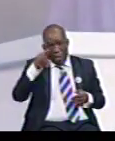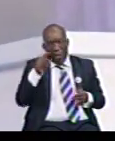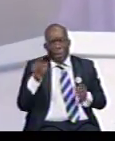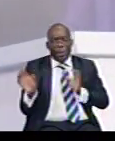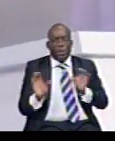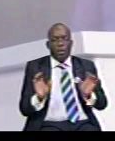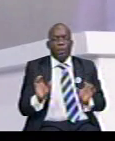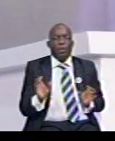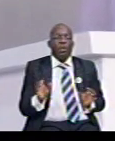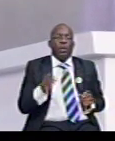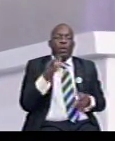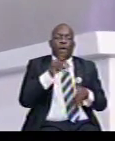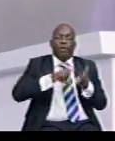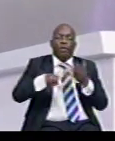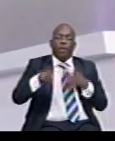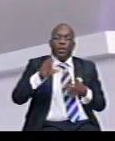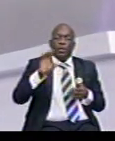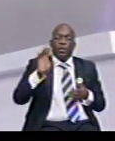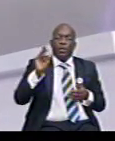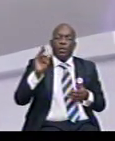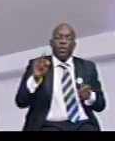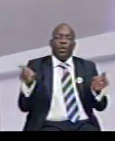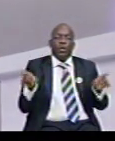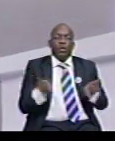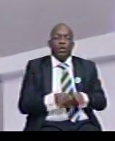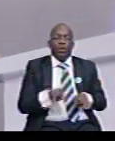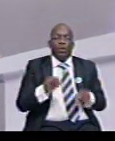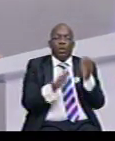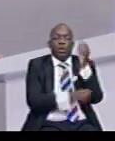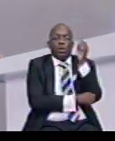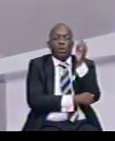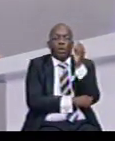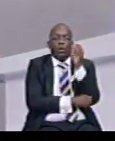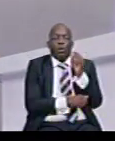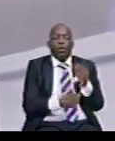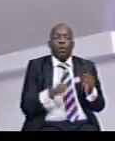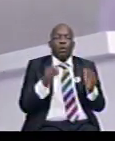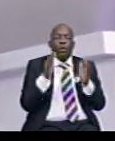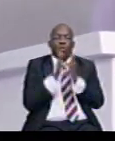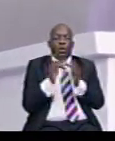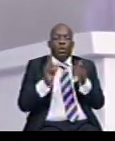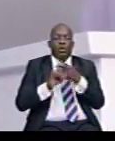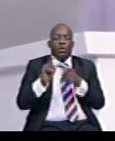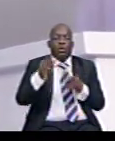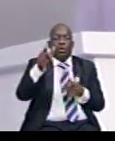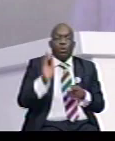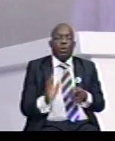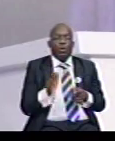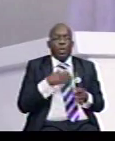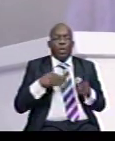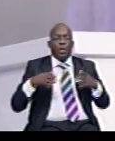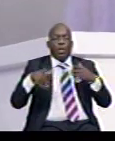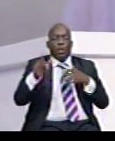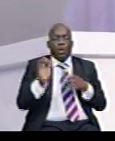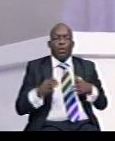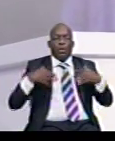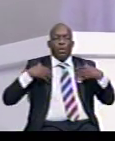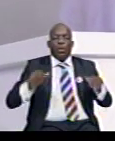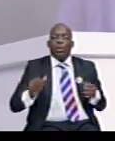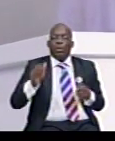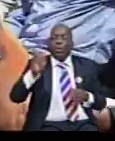so Abraham prayed unto God, and God healed Abimelech. Amen. Amen.